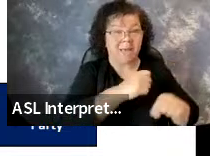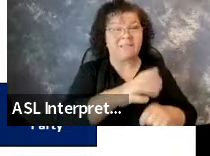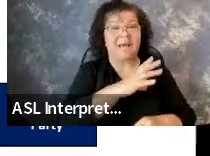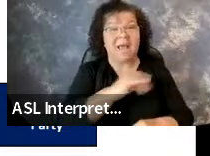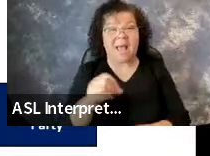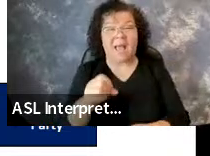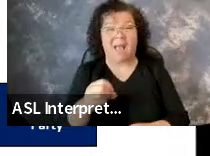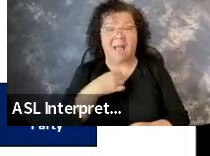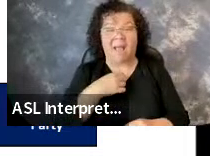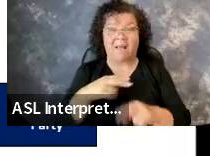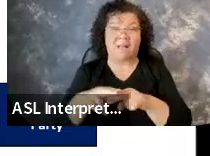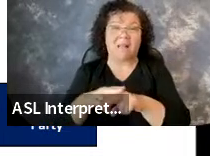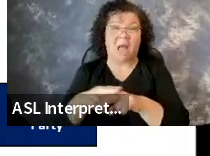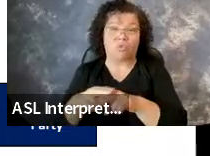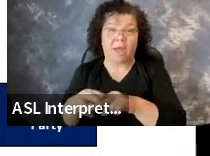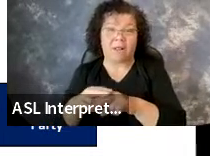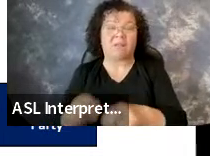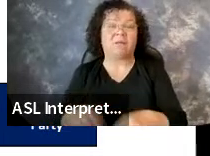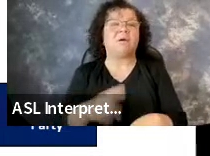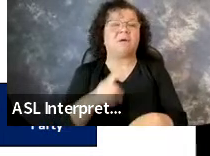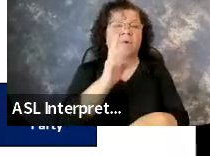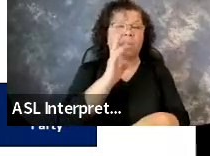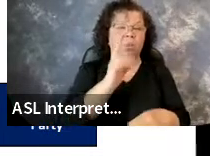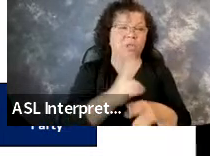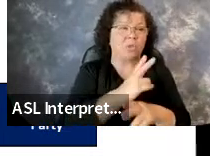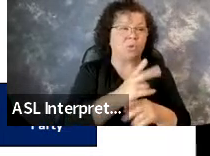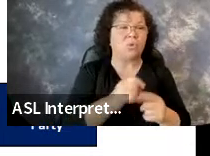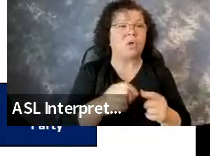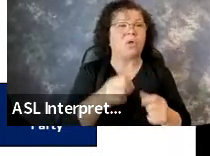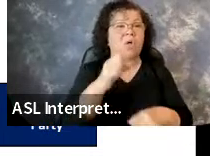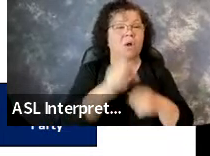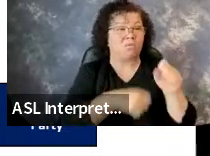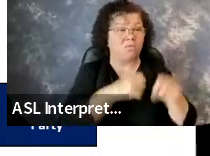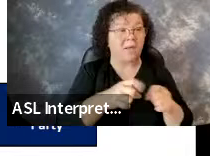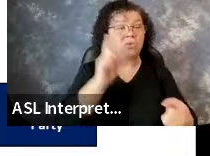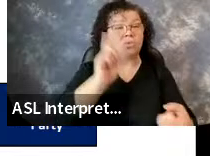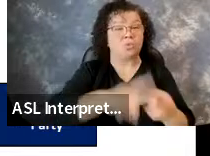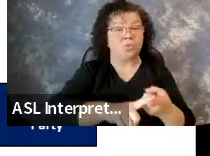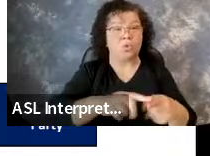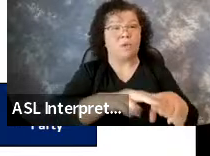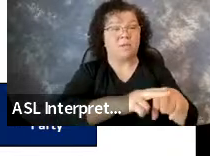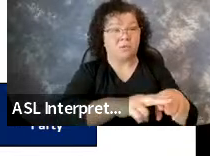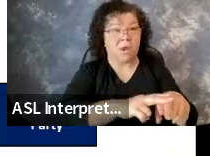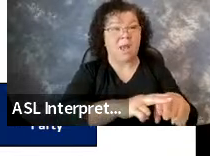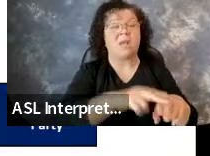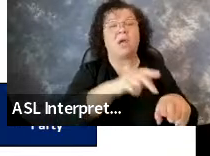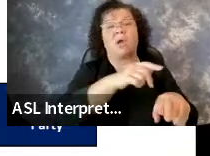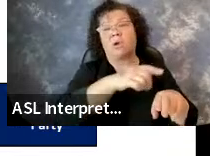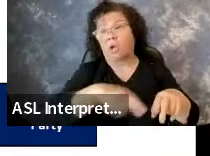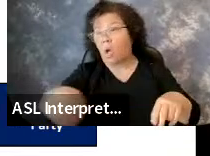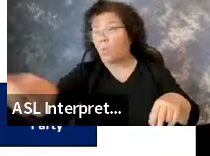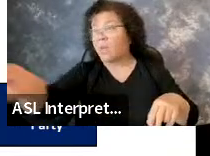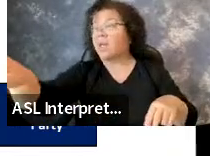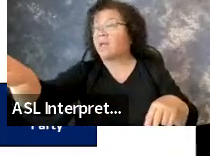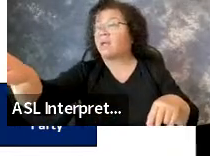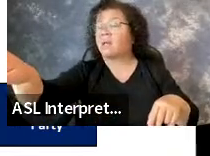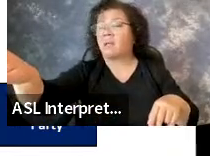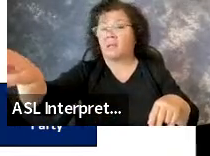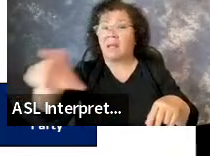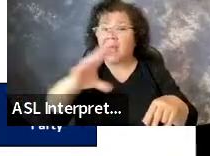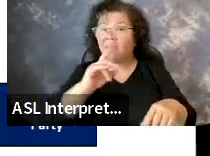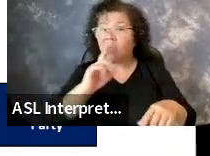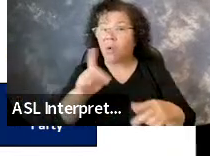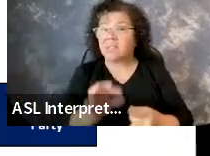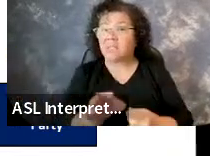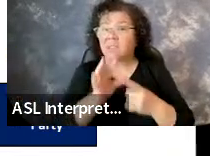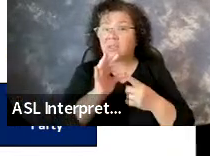rail. Like, for instance, they'll ride their bike to a light rail station, take it into town, and then and there's a special